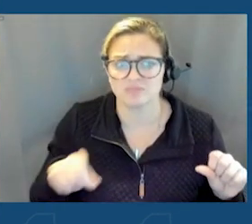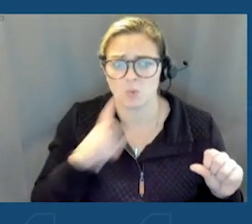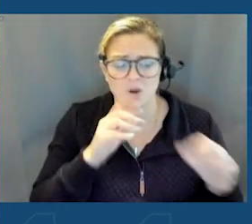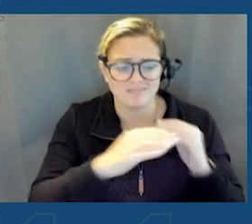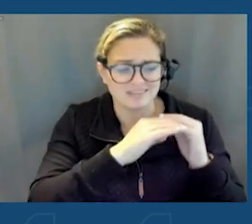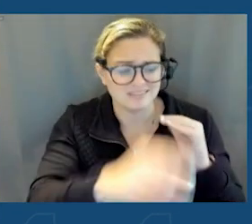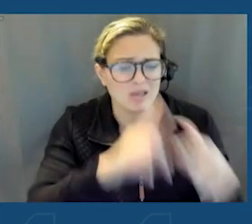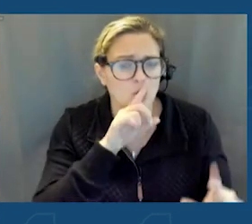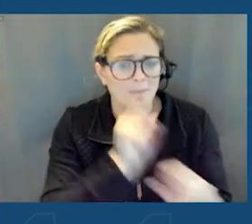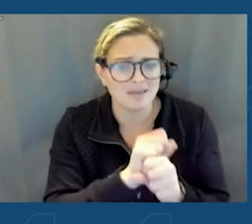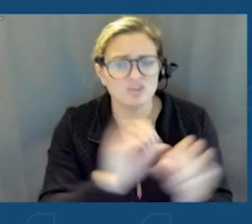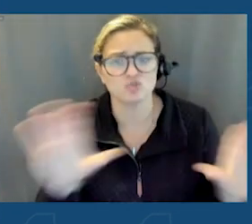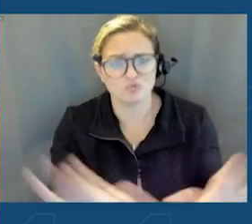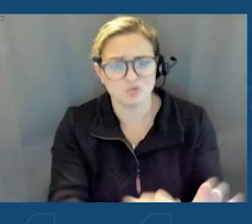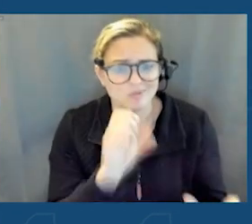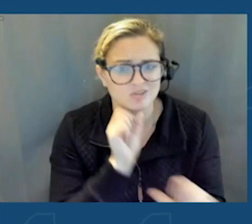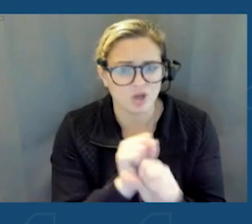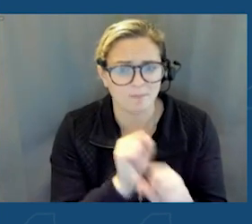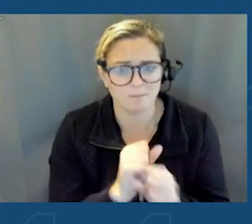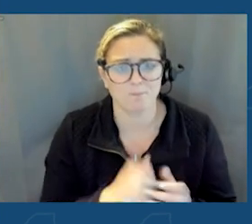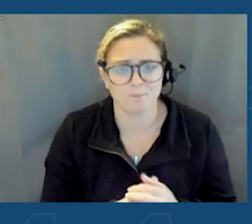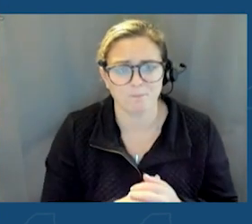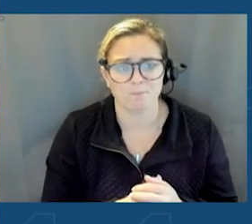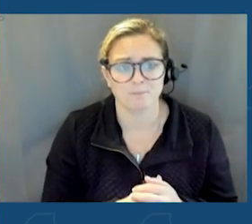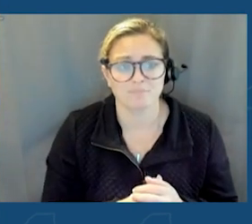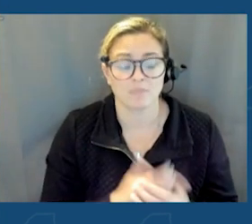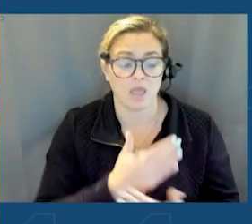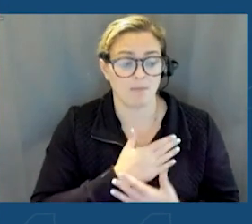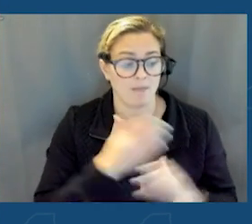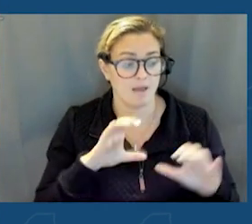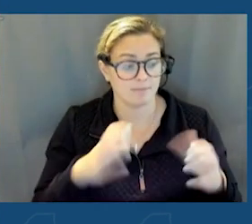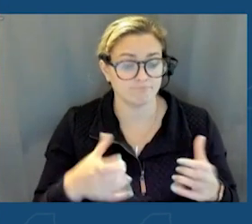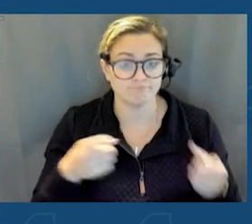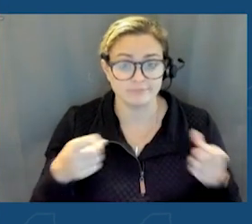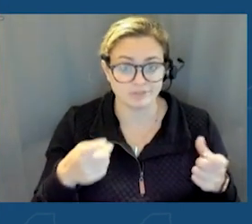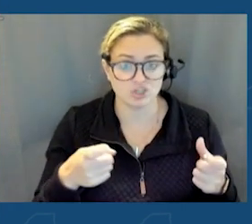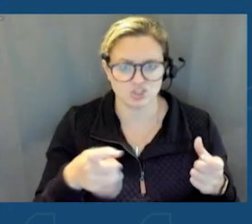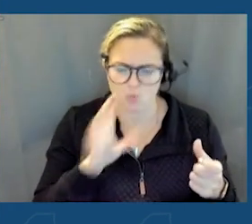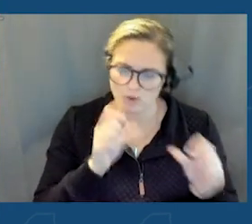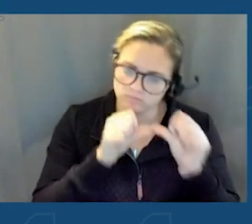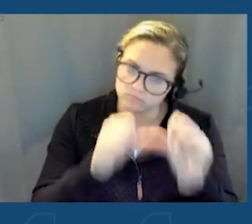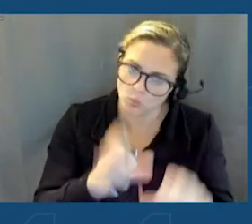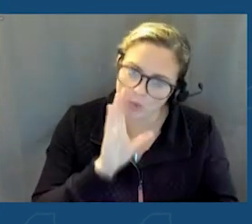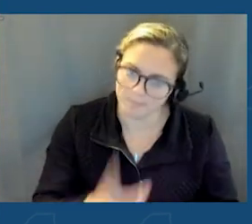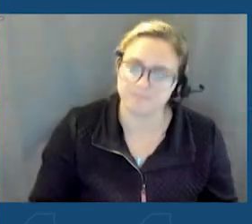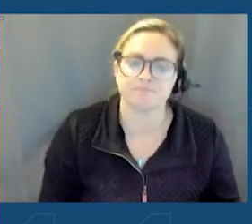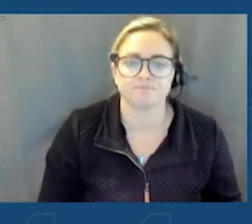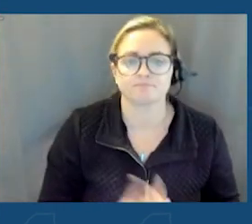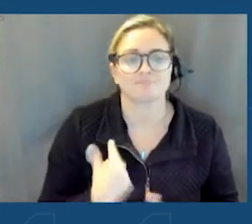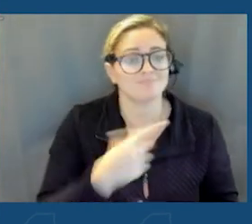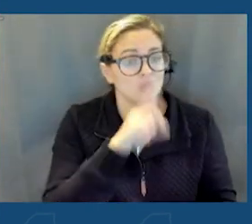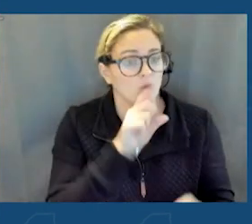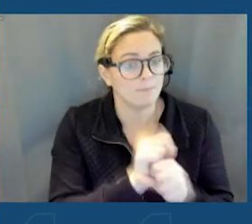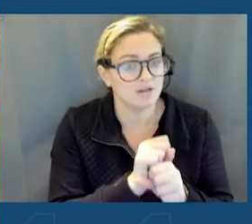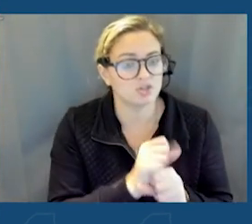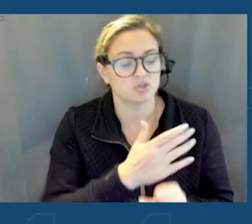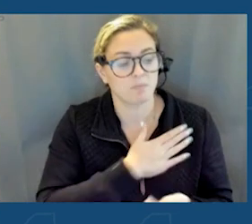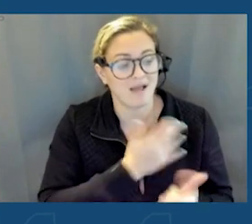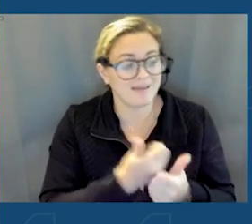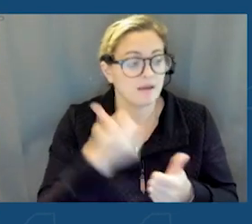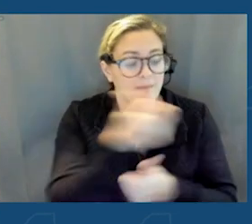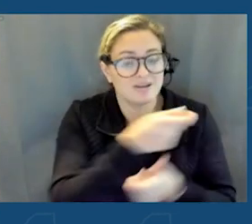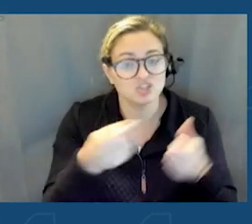to getting the job done. And under my administration, we're going to continue. So this is what we're committed to. This is what my administration is committed